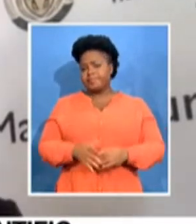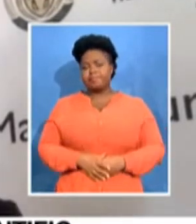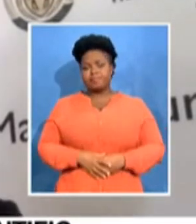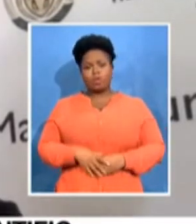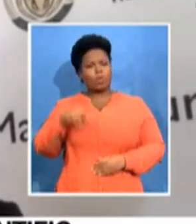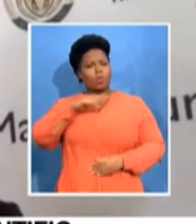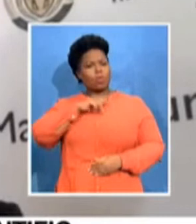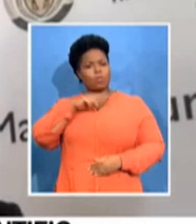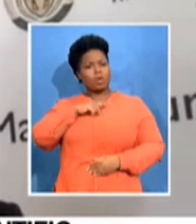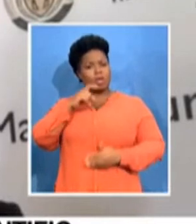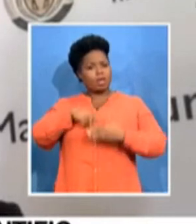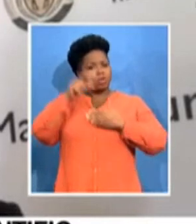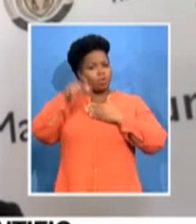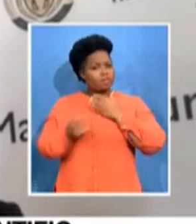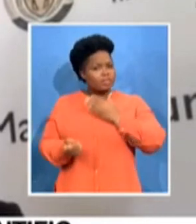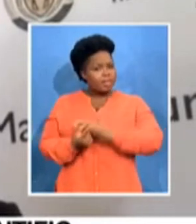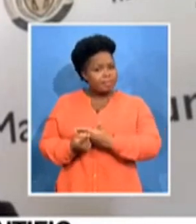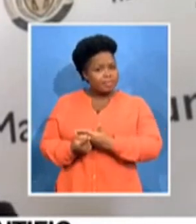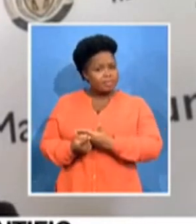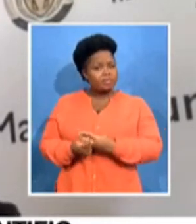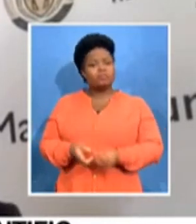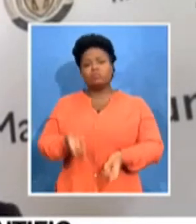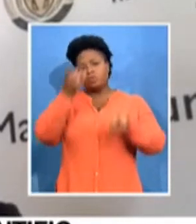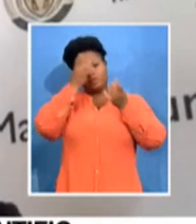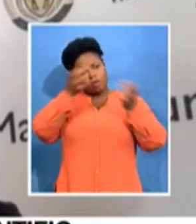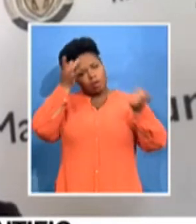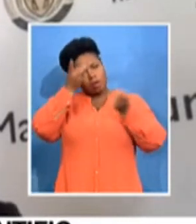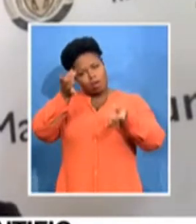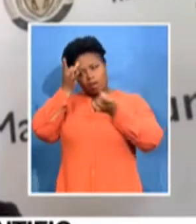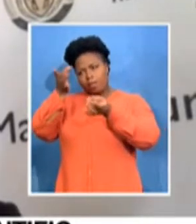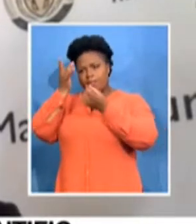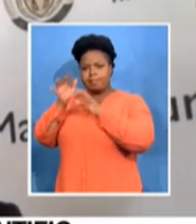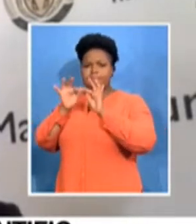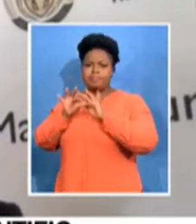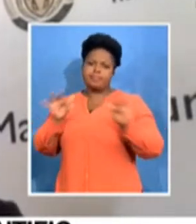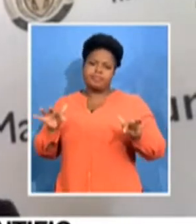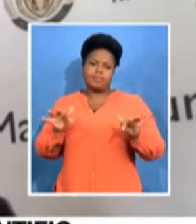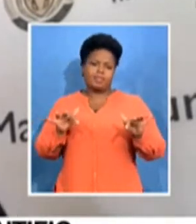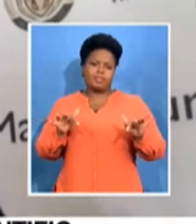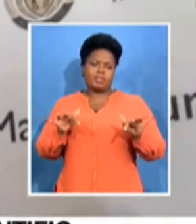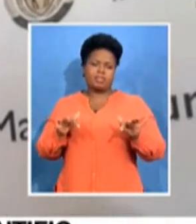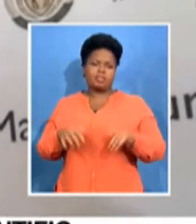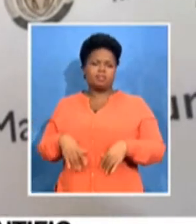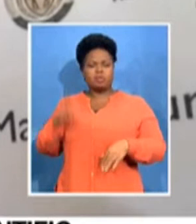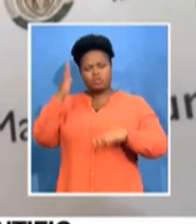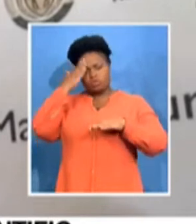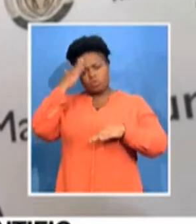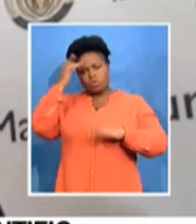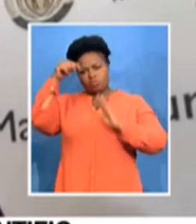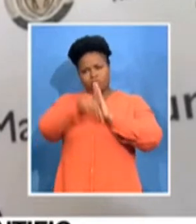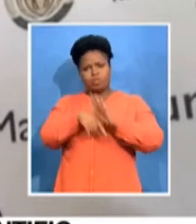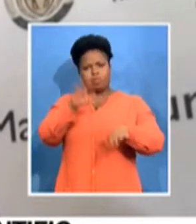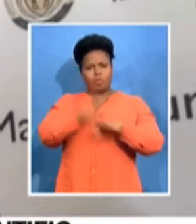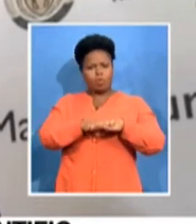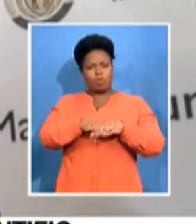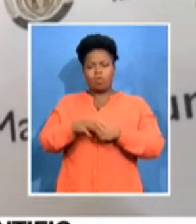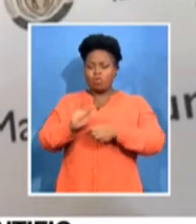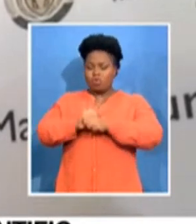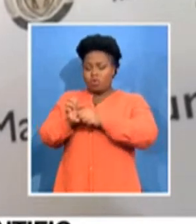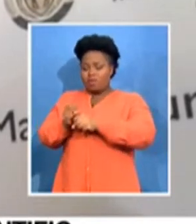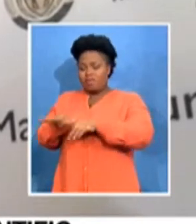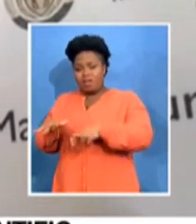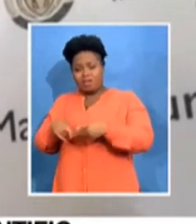public better about COVID-19 and the role of science, including